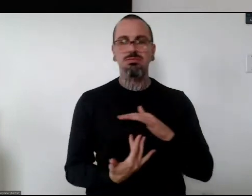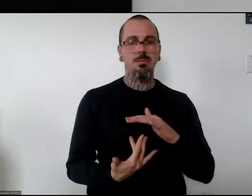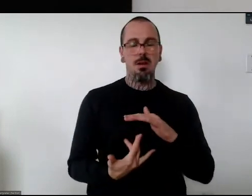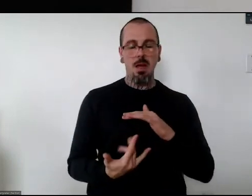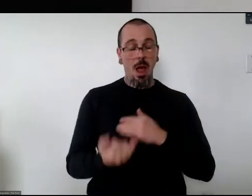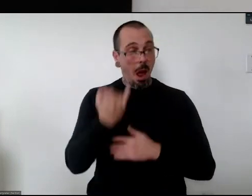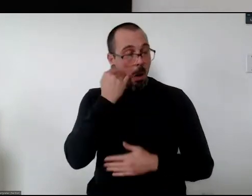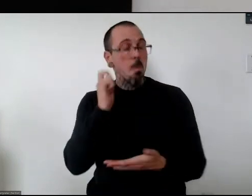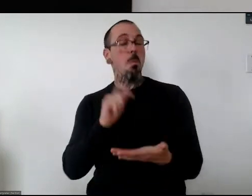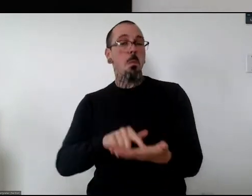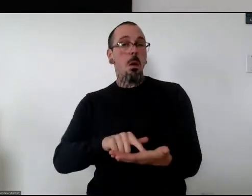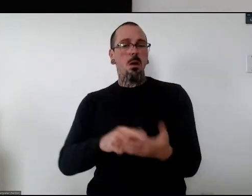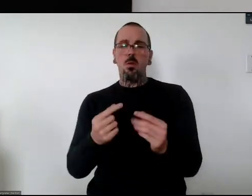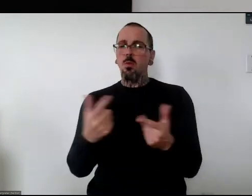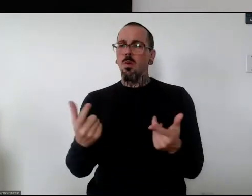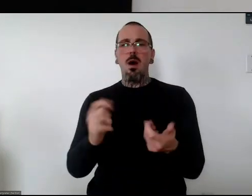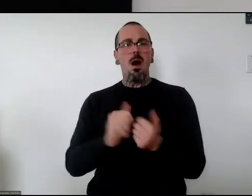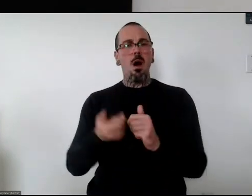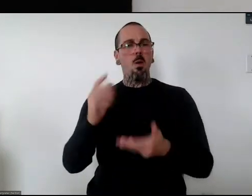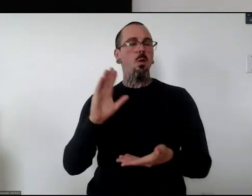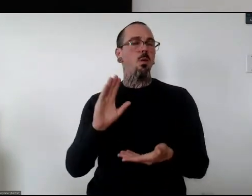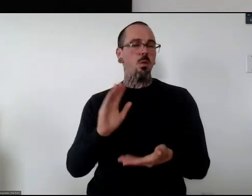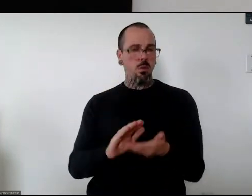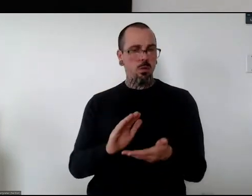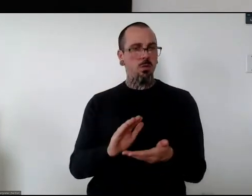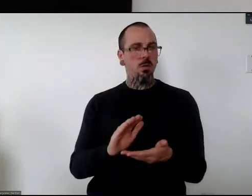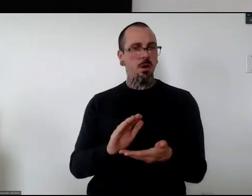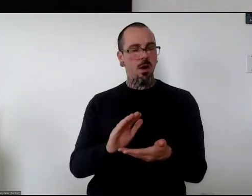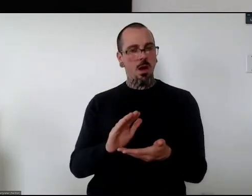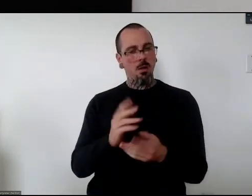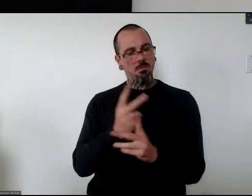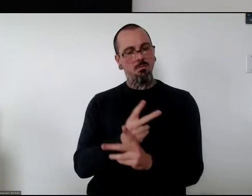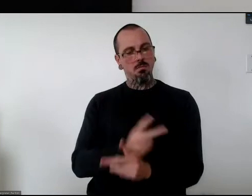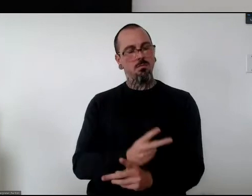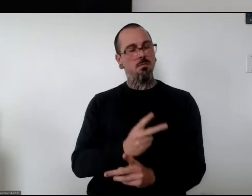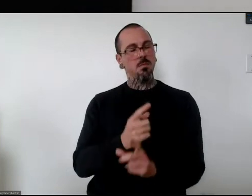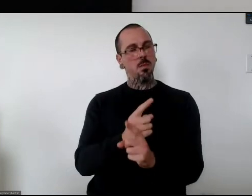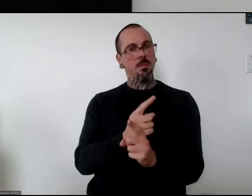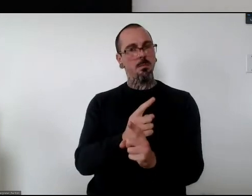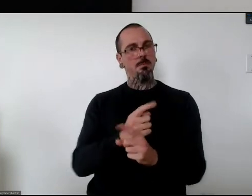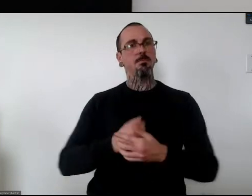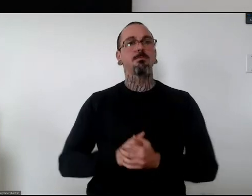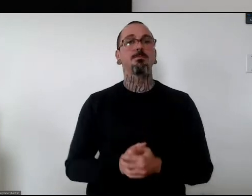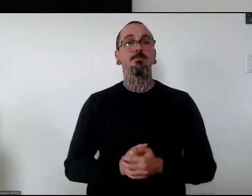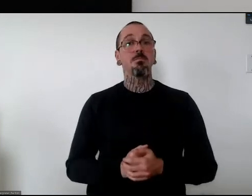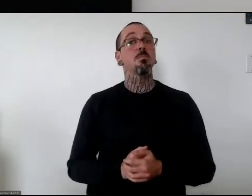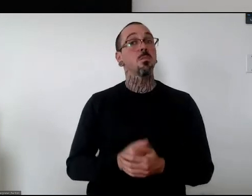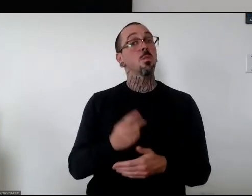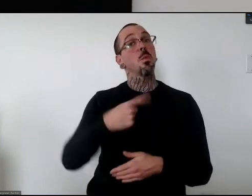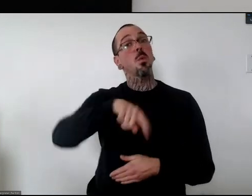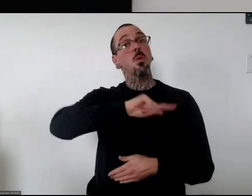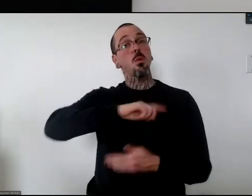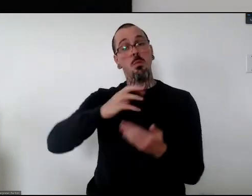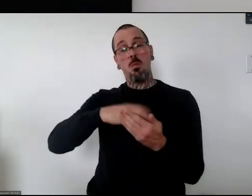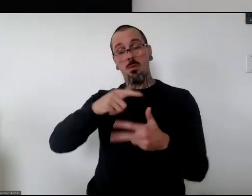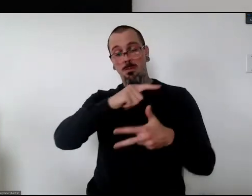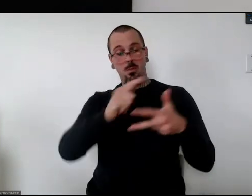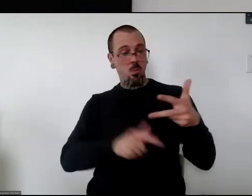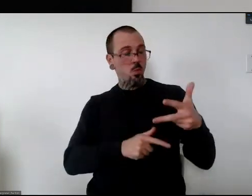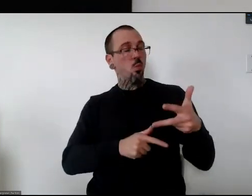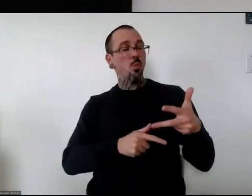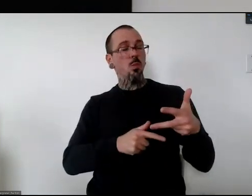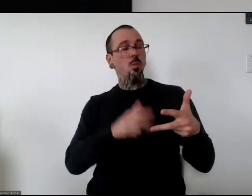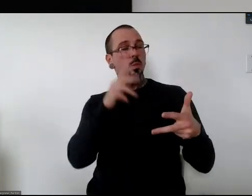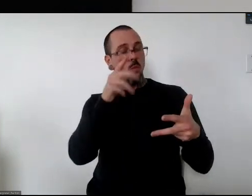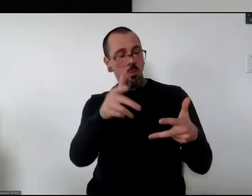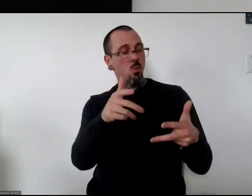feelings appropriately. Each age-specific module addresses those 3 themes. Program facilitators can